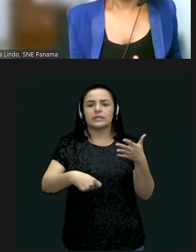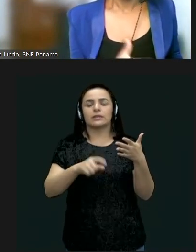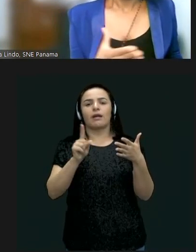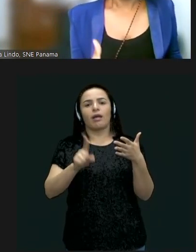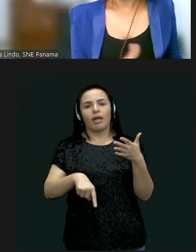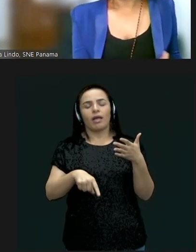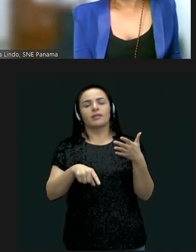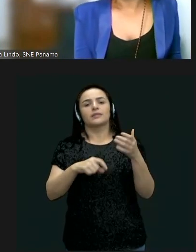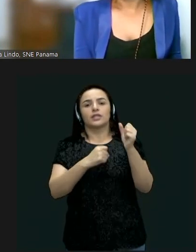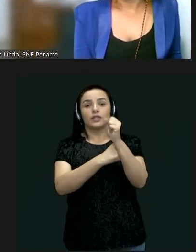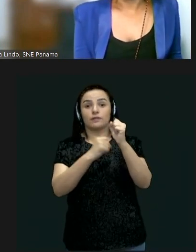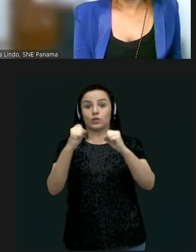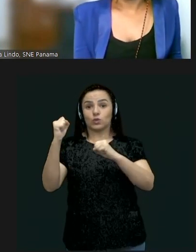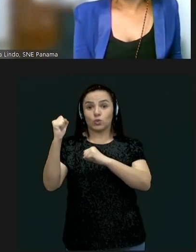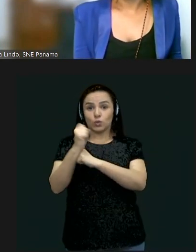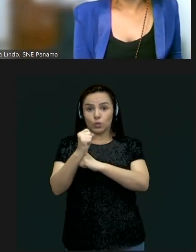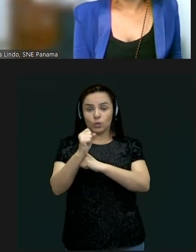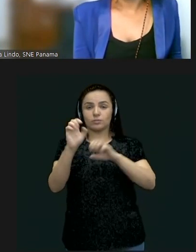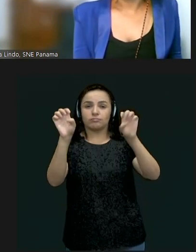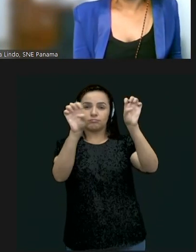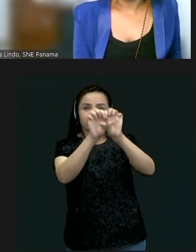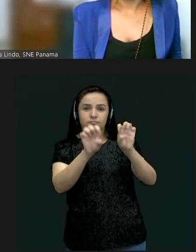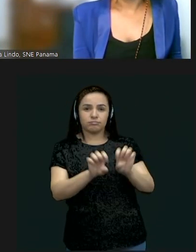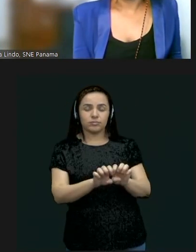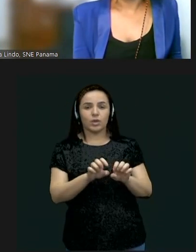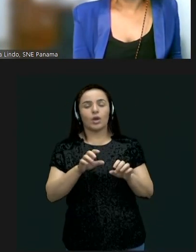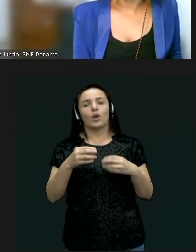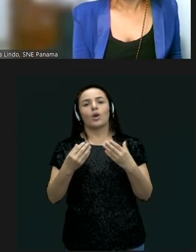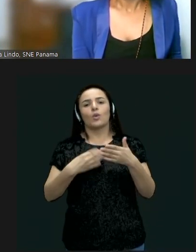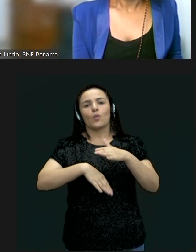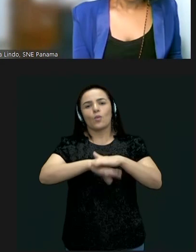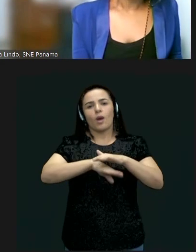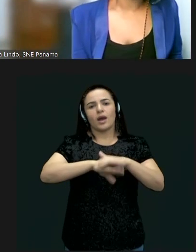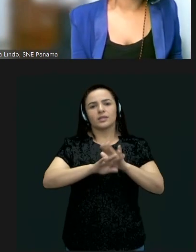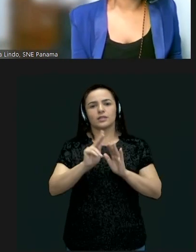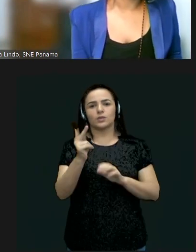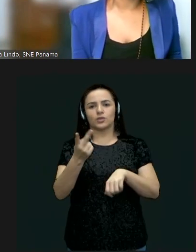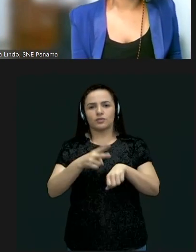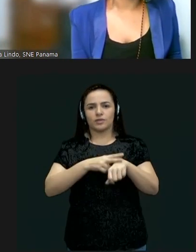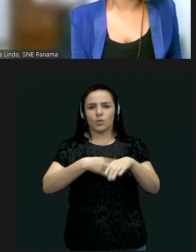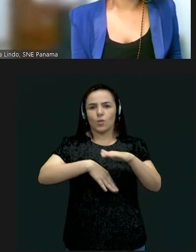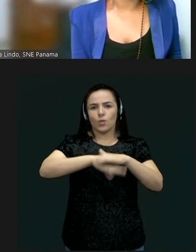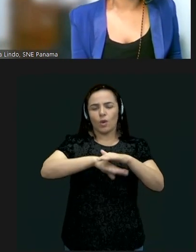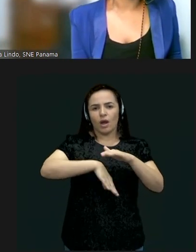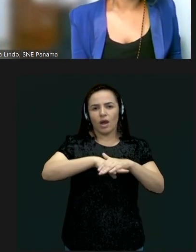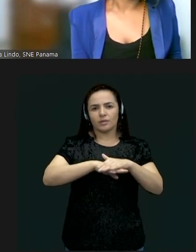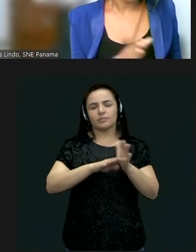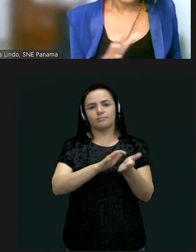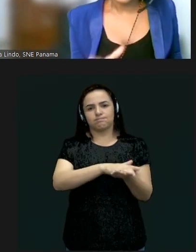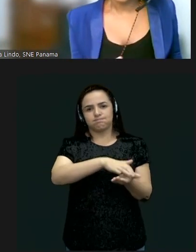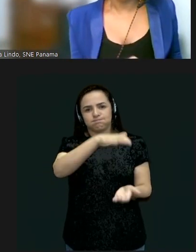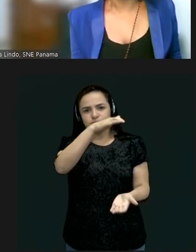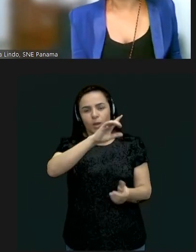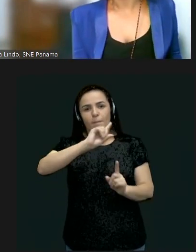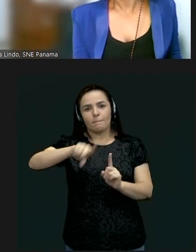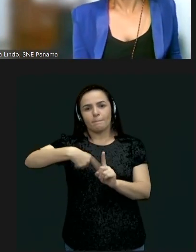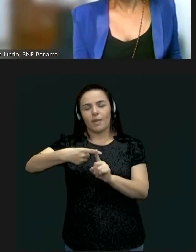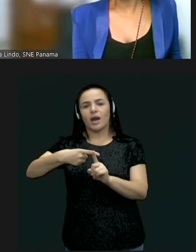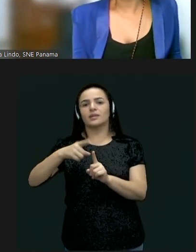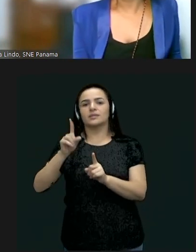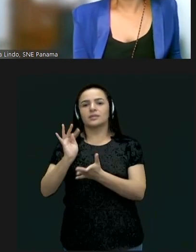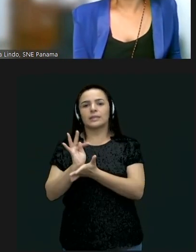current infrastructure to storage this type of carrier, also